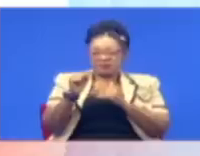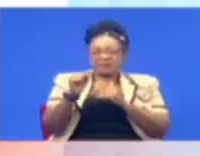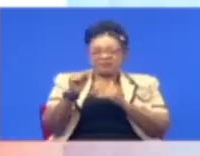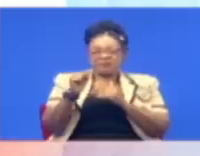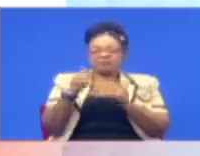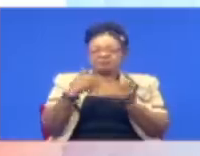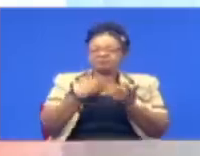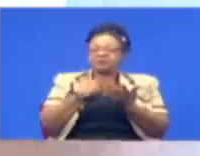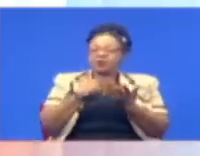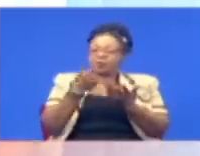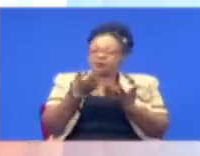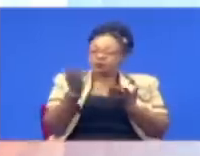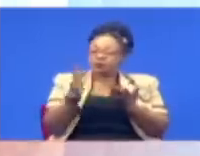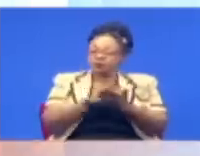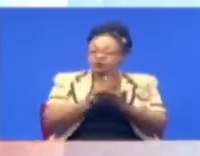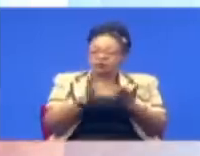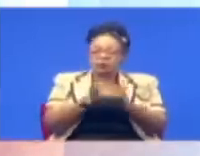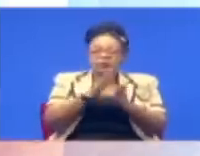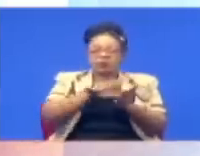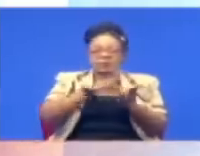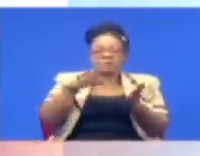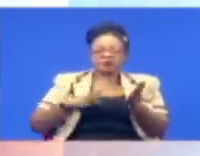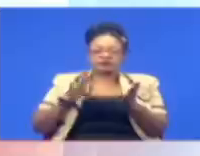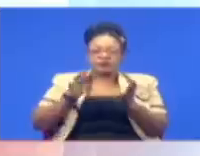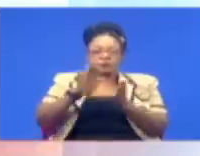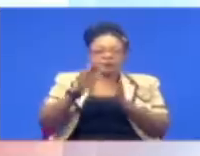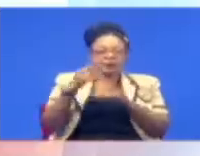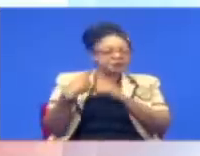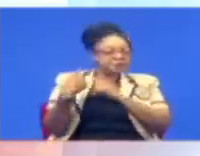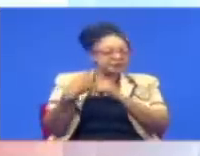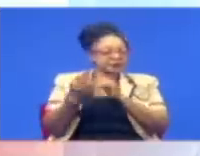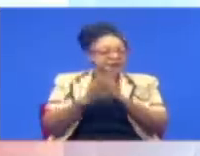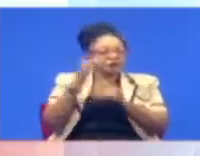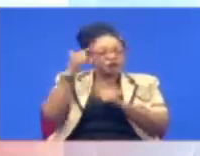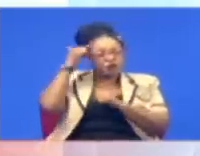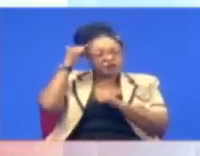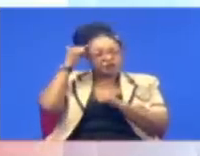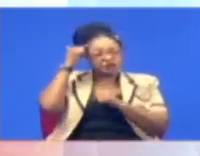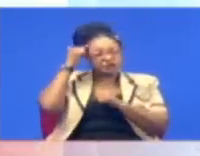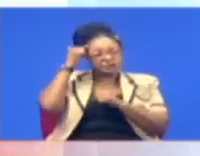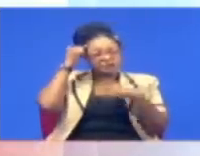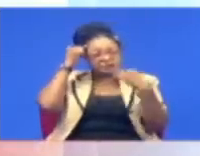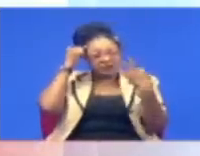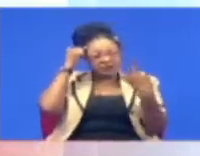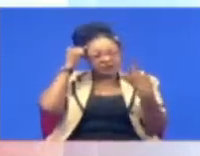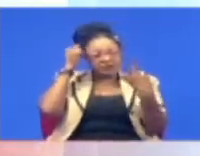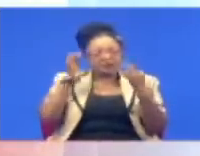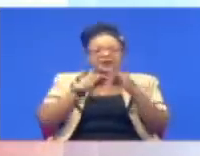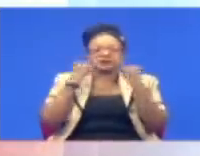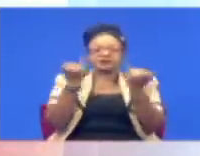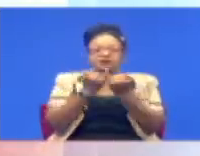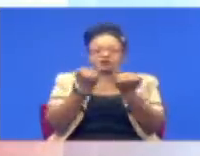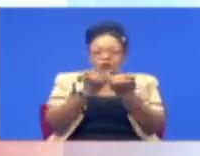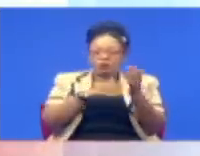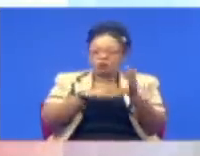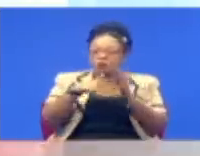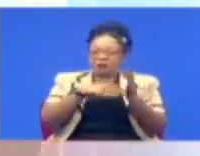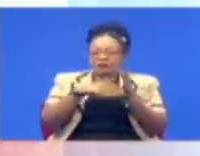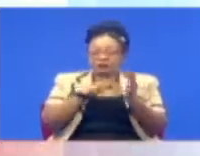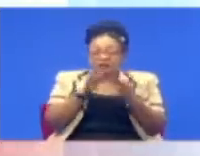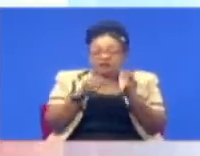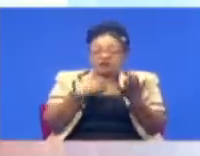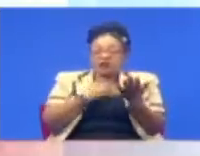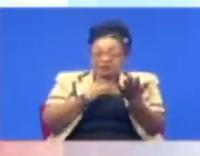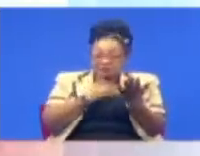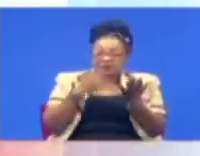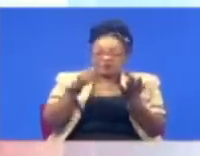I want you to share with the Commission from your experience and knowledge three institutional weaknesses, if any, in